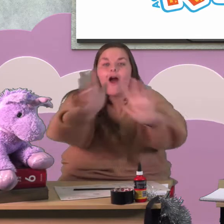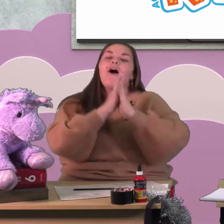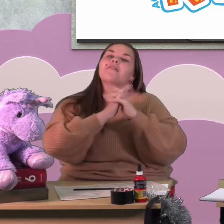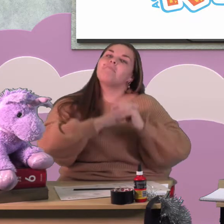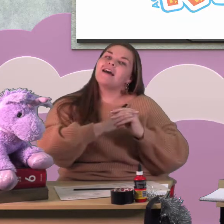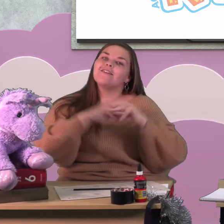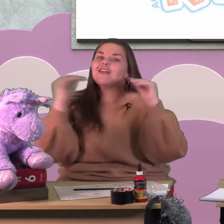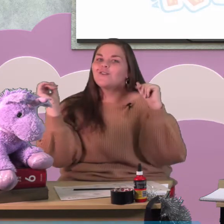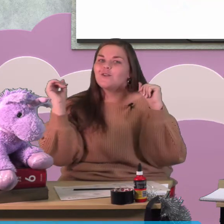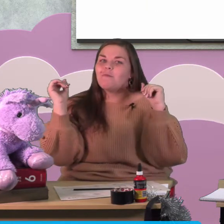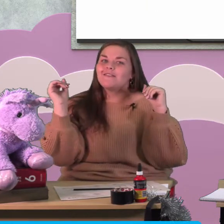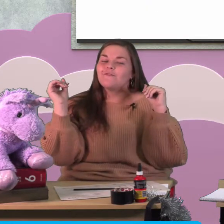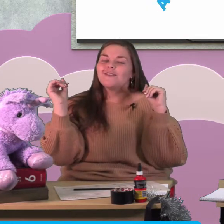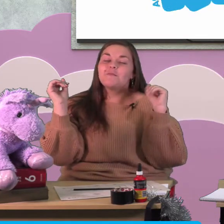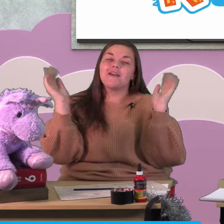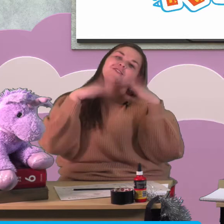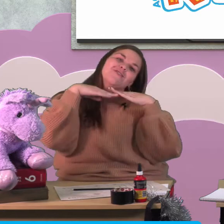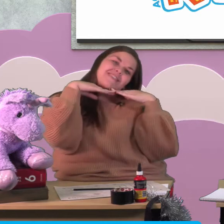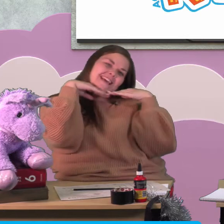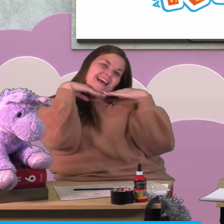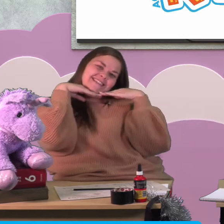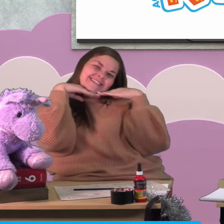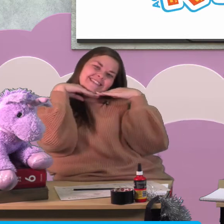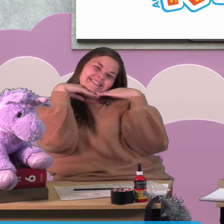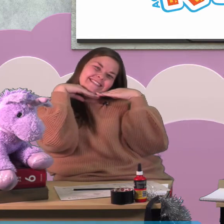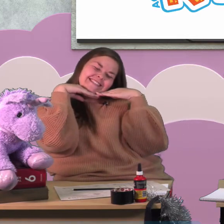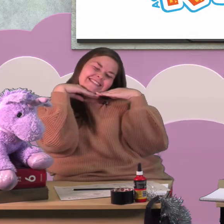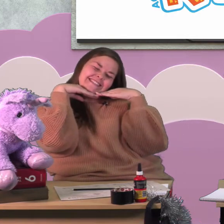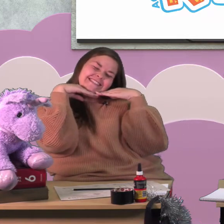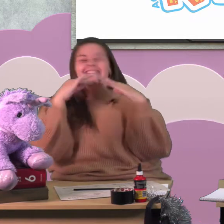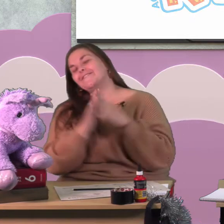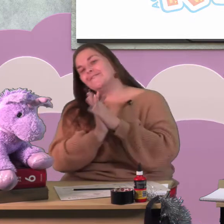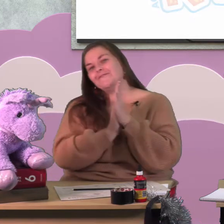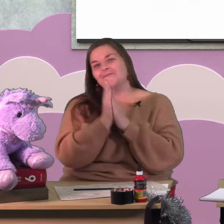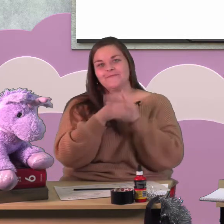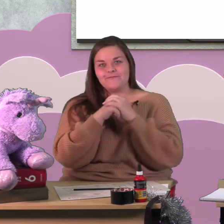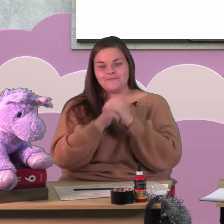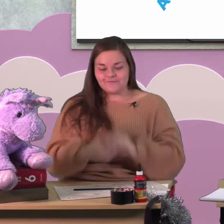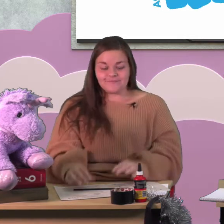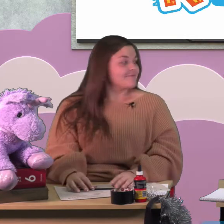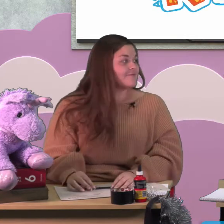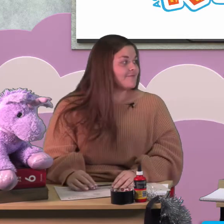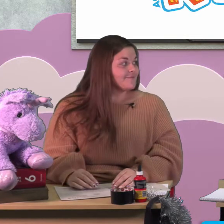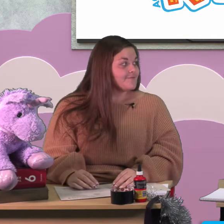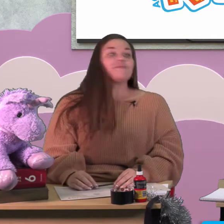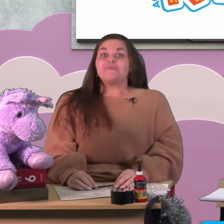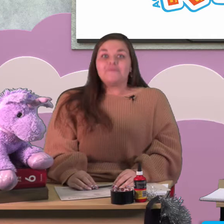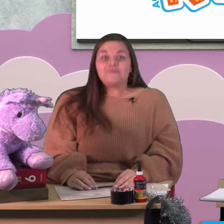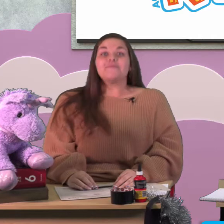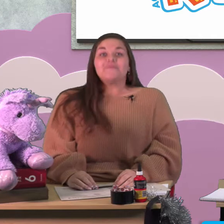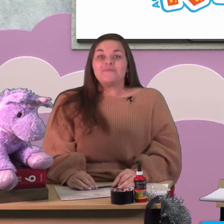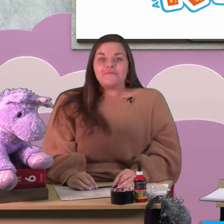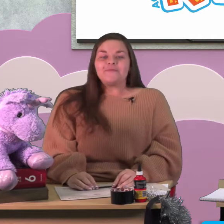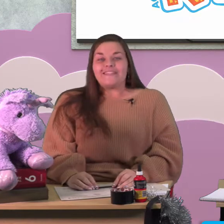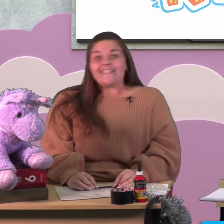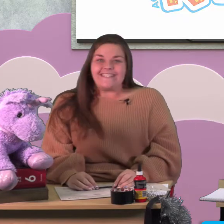9 on the My Zone and Zoshy Facebook pages to see us. Yes, it's almost time to go to our teachers today,